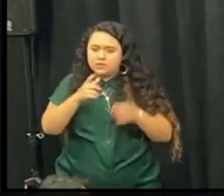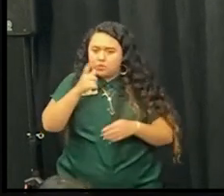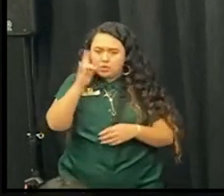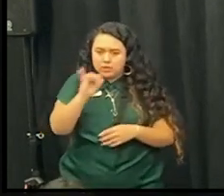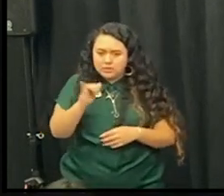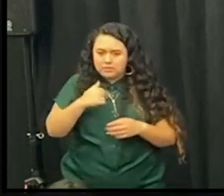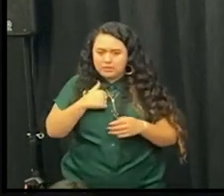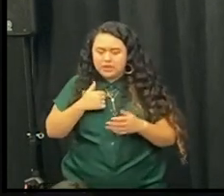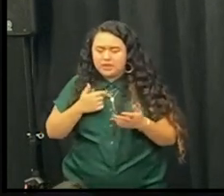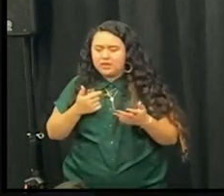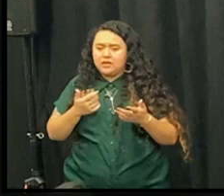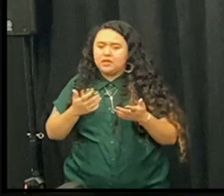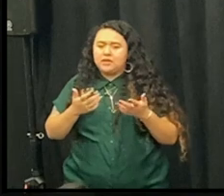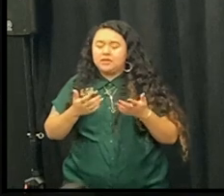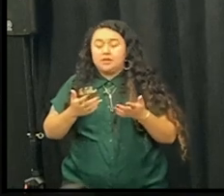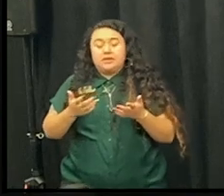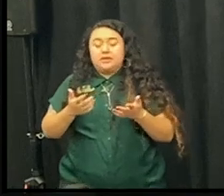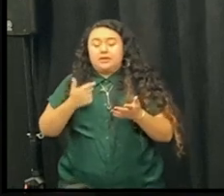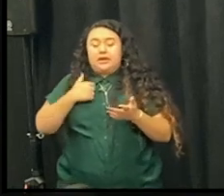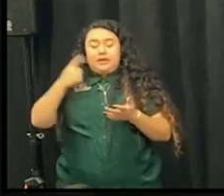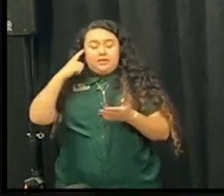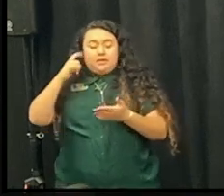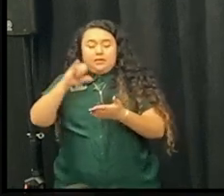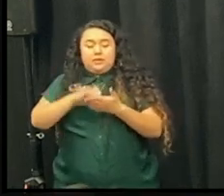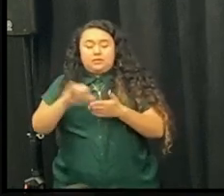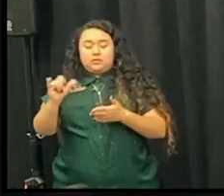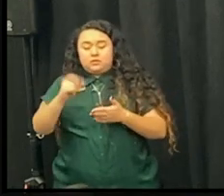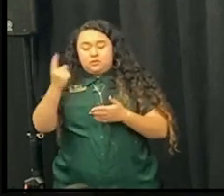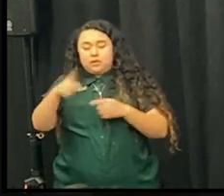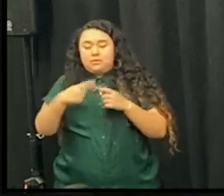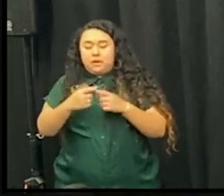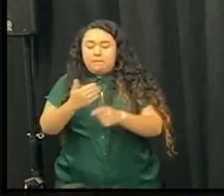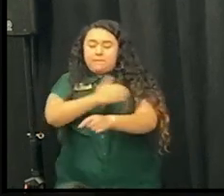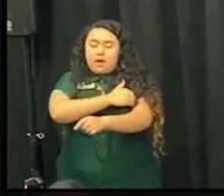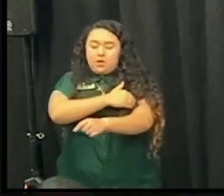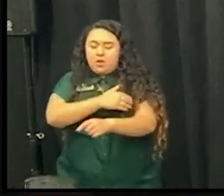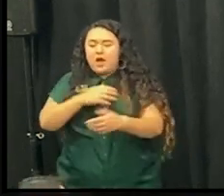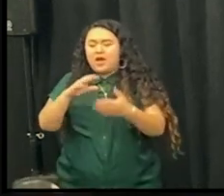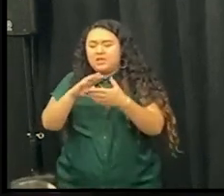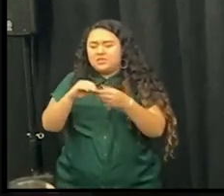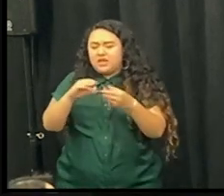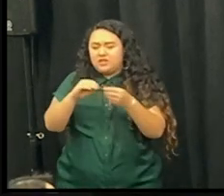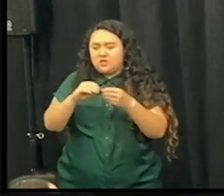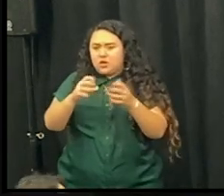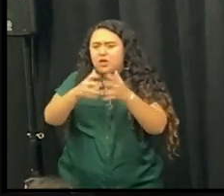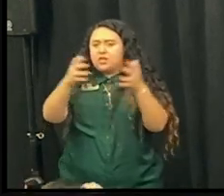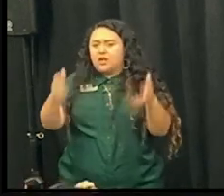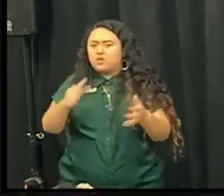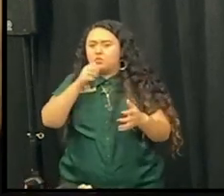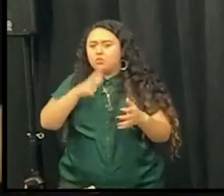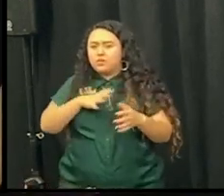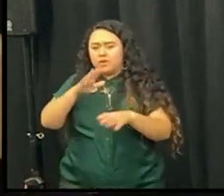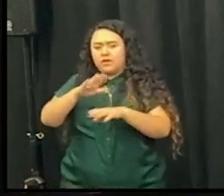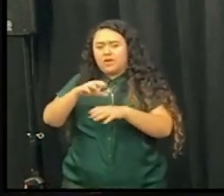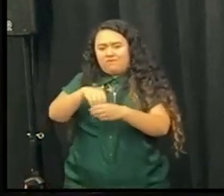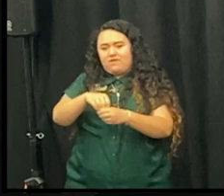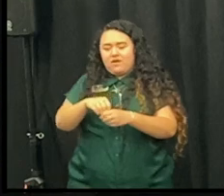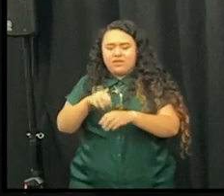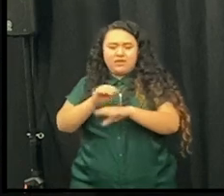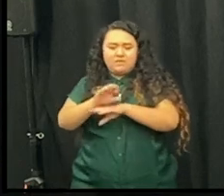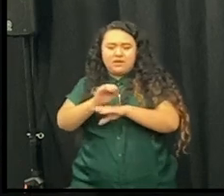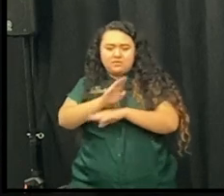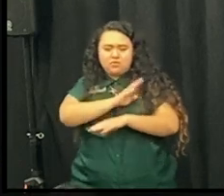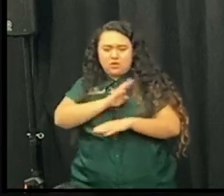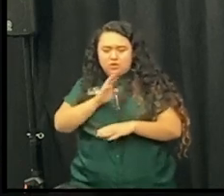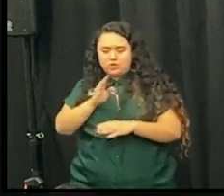And I think that is also something about power. I tell this story a lot. We have a woman on our advisory board who's given me permission to tell